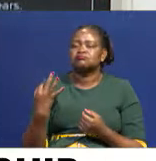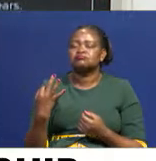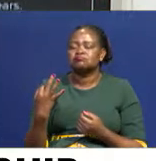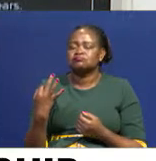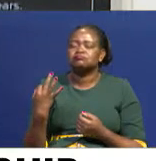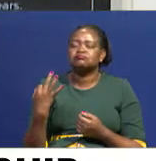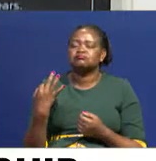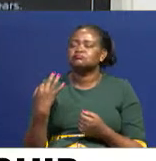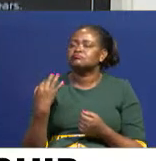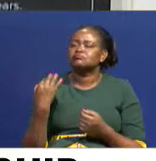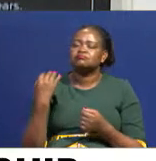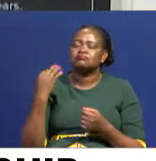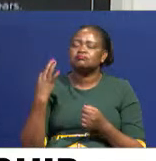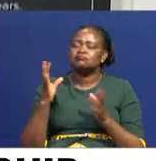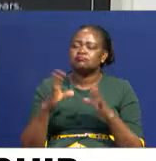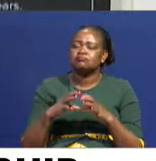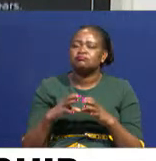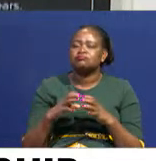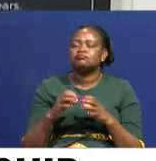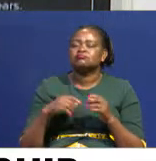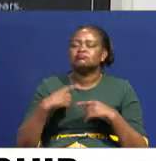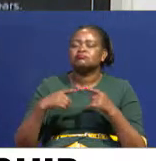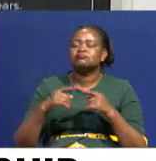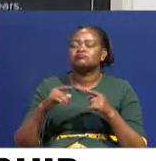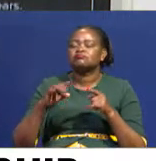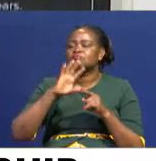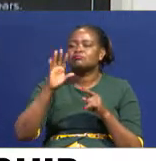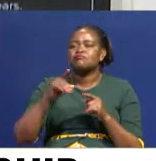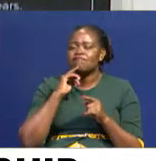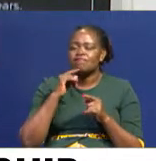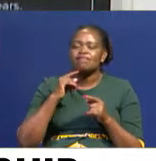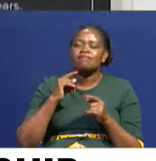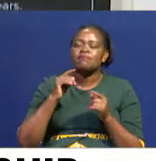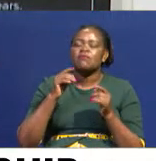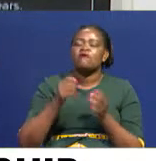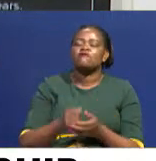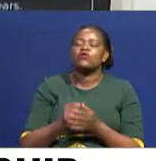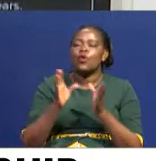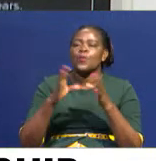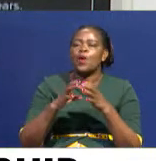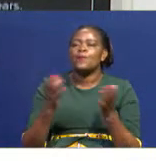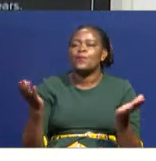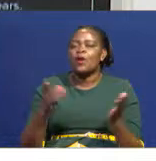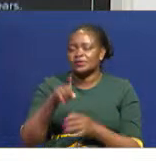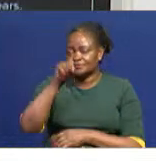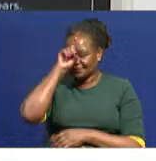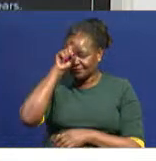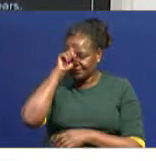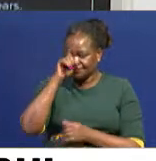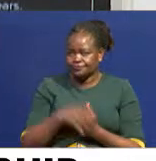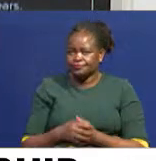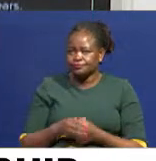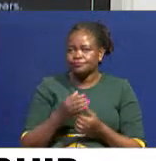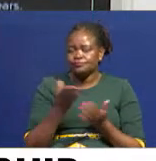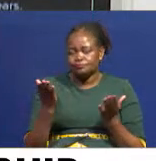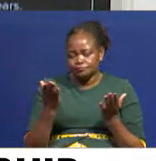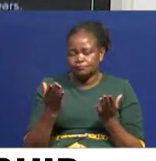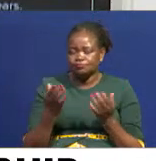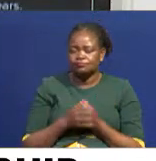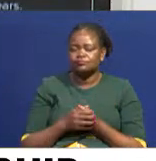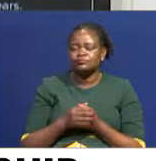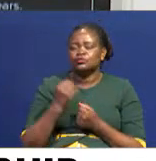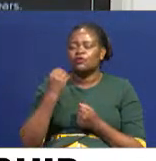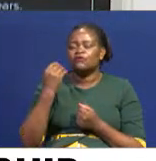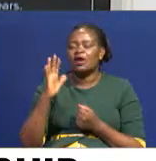their third Group D match of the ongoing Africa Men's Volleyball Club Championship in Cairo, Egypt. The Dockers won sets